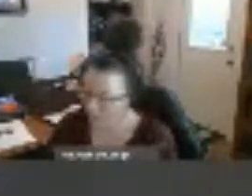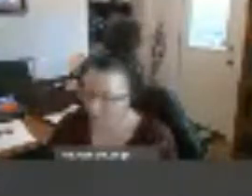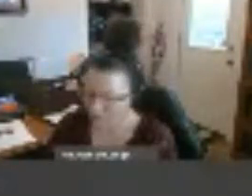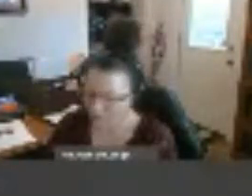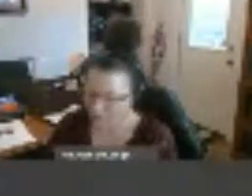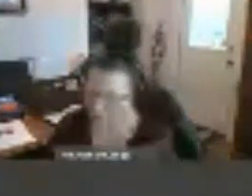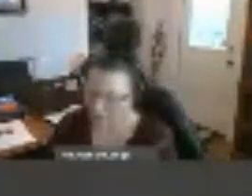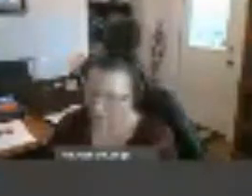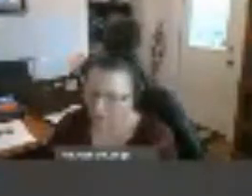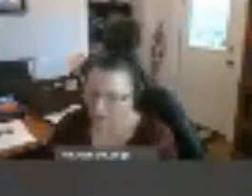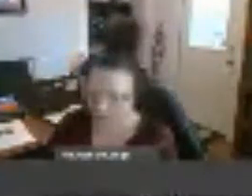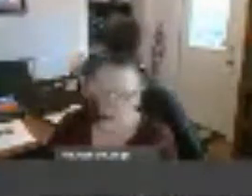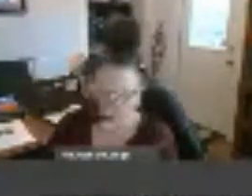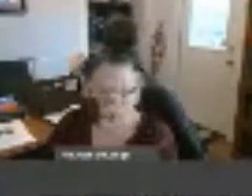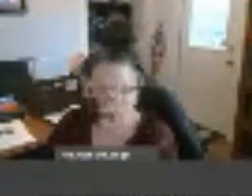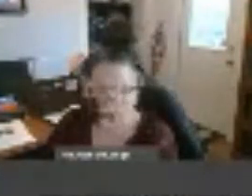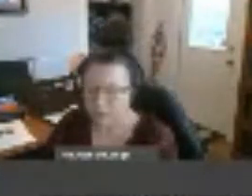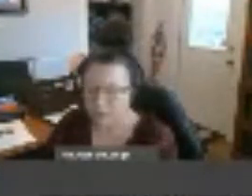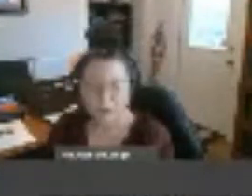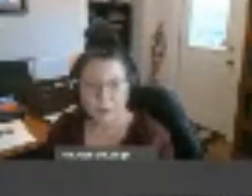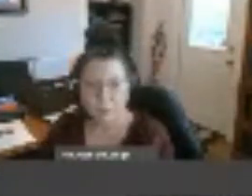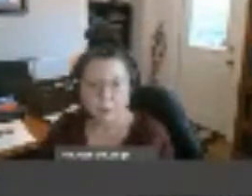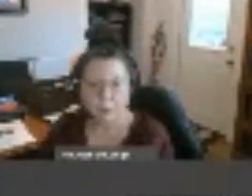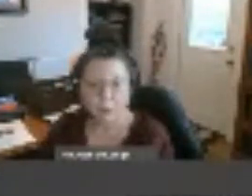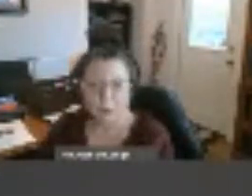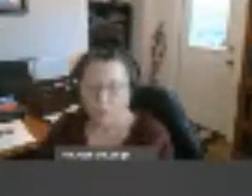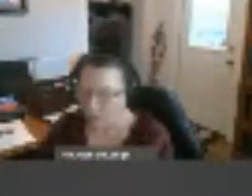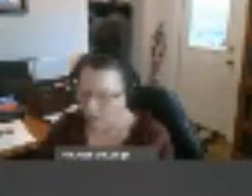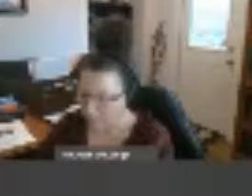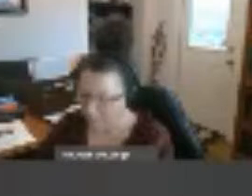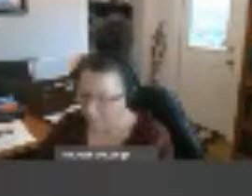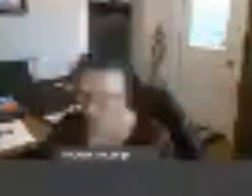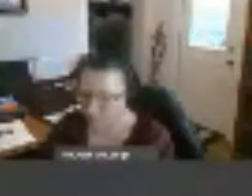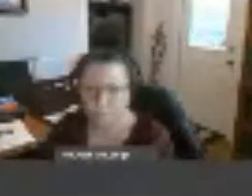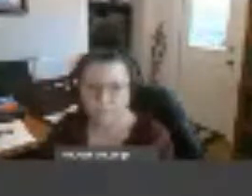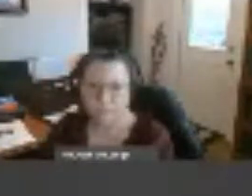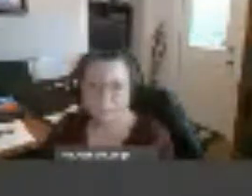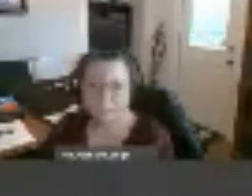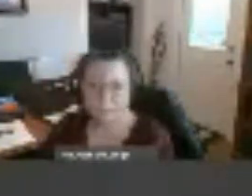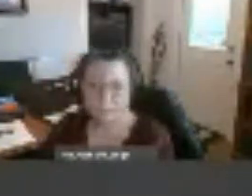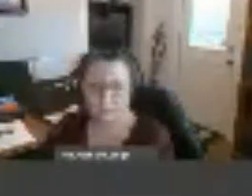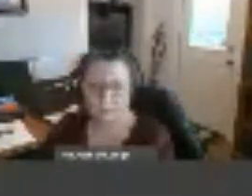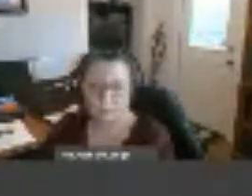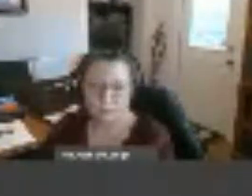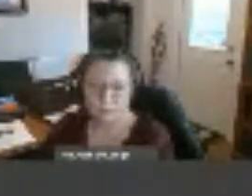Okay. I don't like to be with people I don't know well.